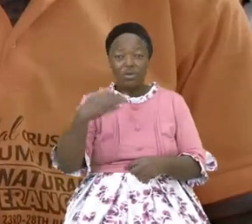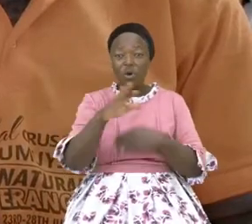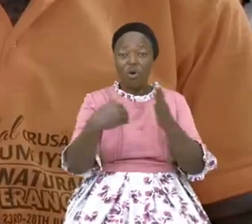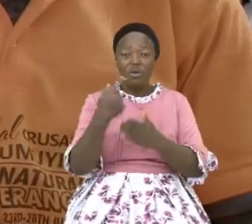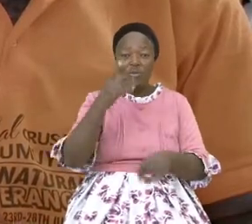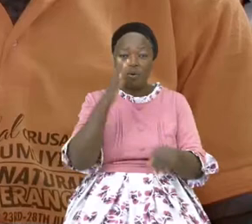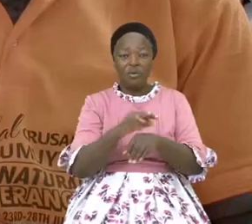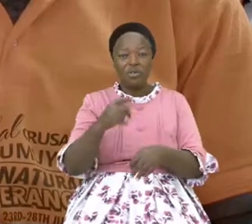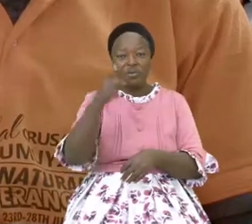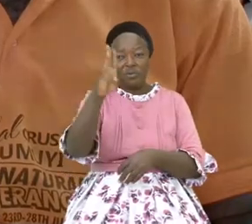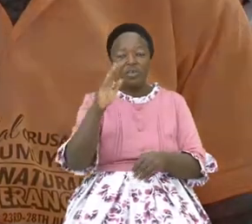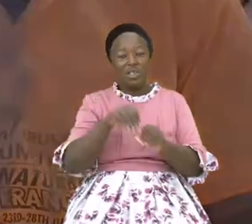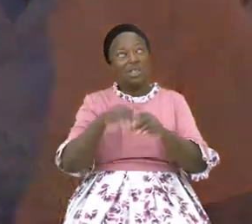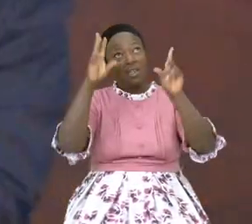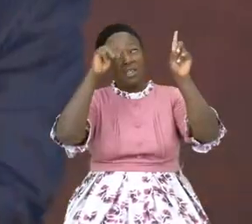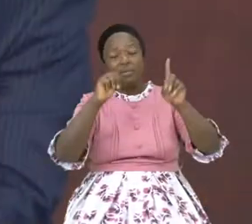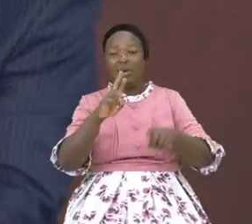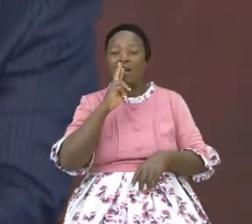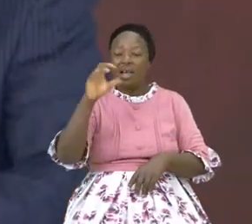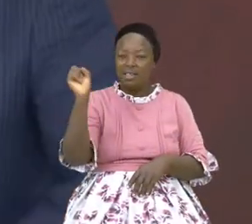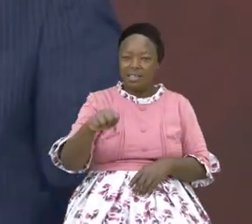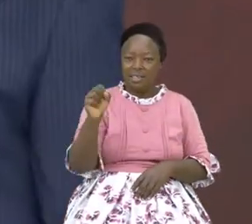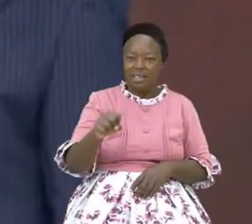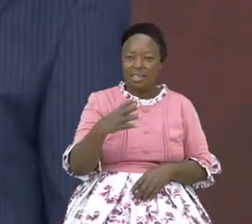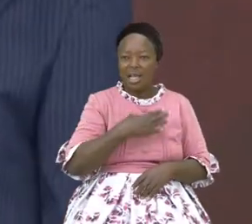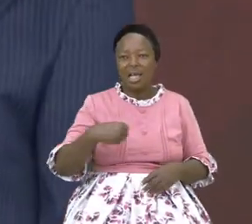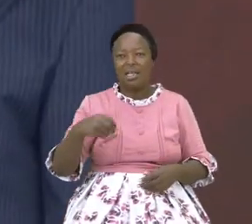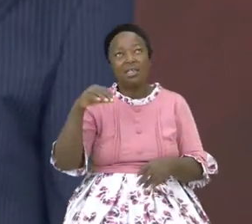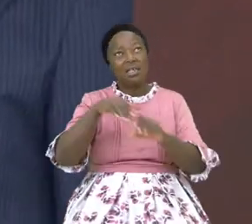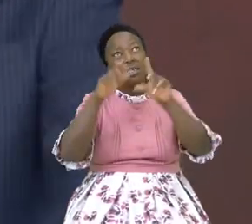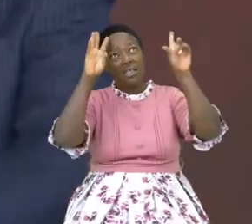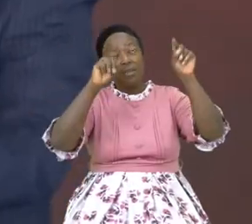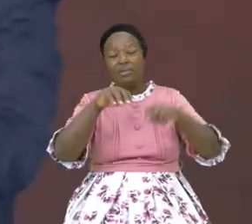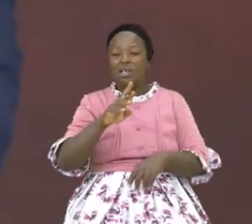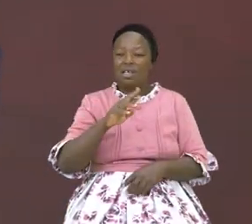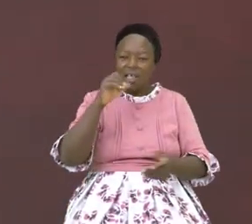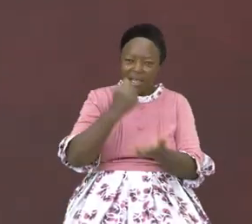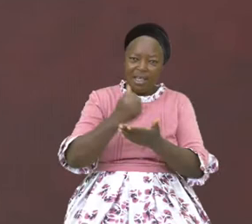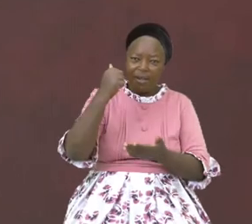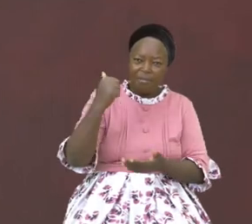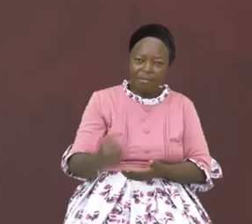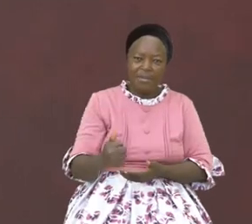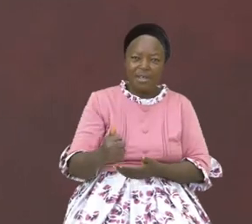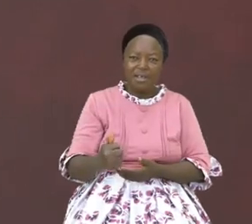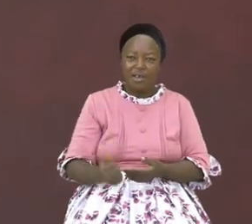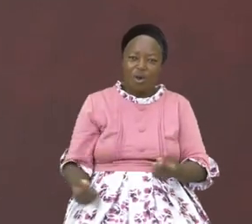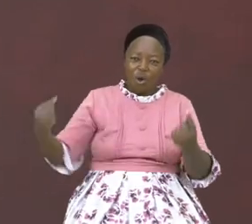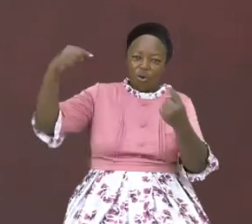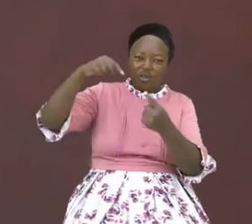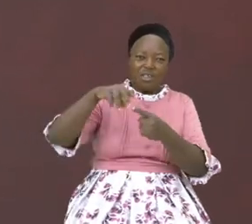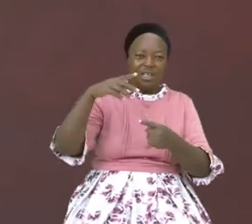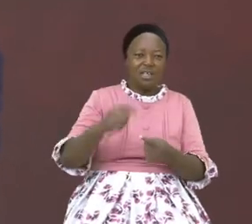of God in him are yes, and in him, amen. Unto the glory